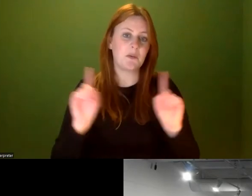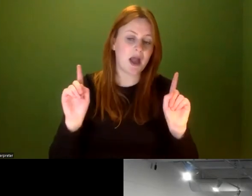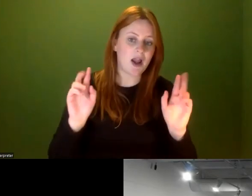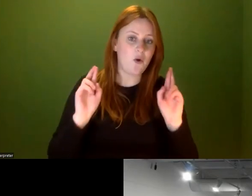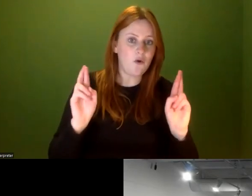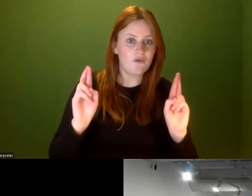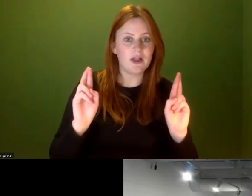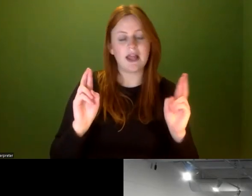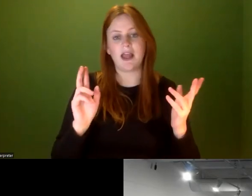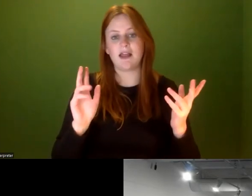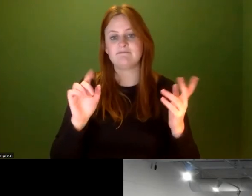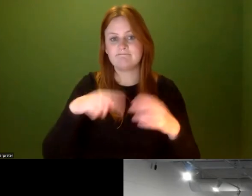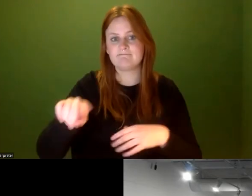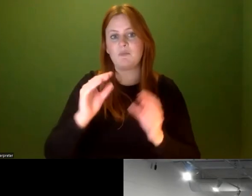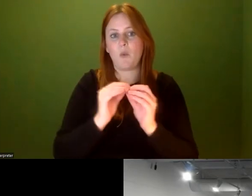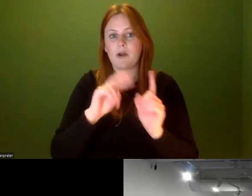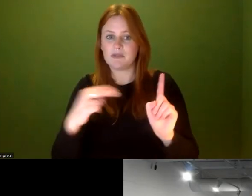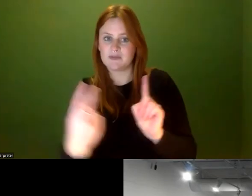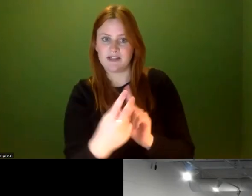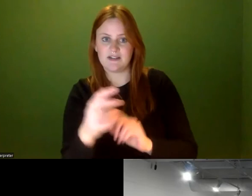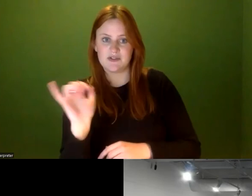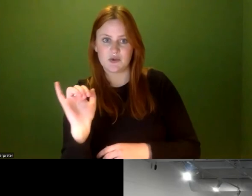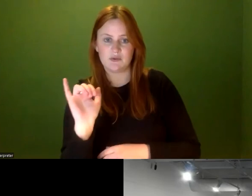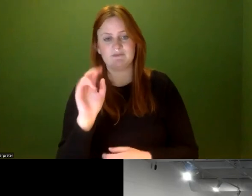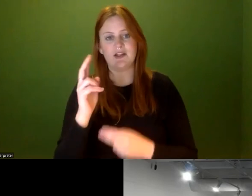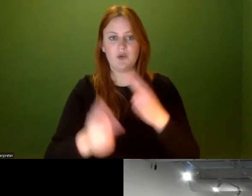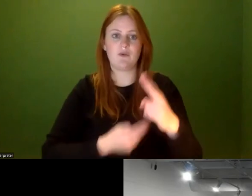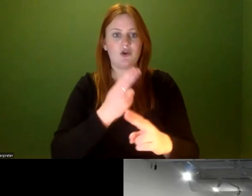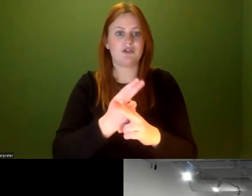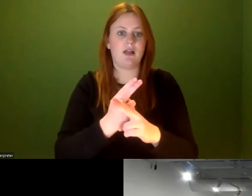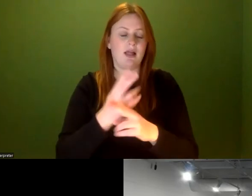a macro and more universal level as well.